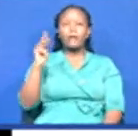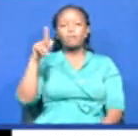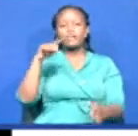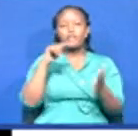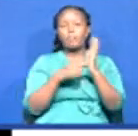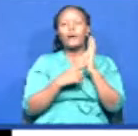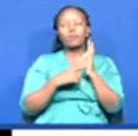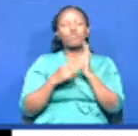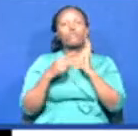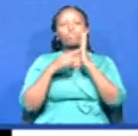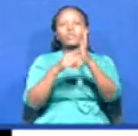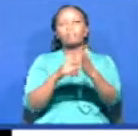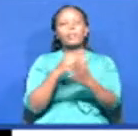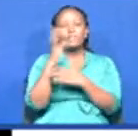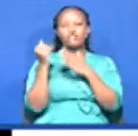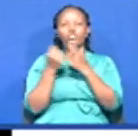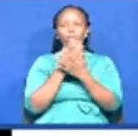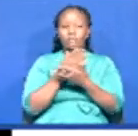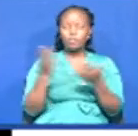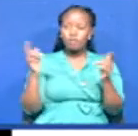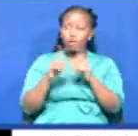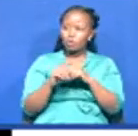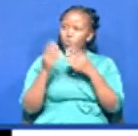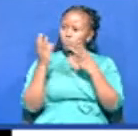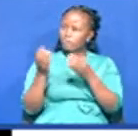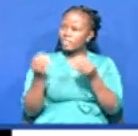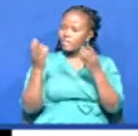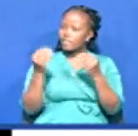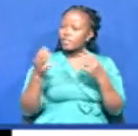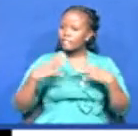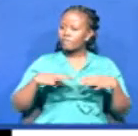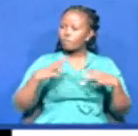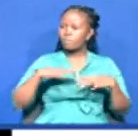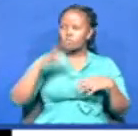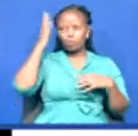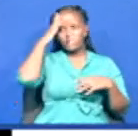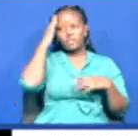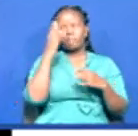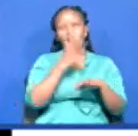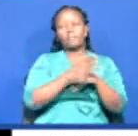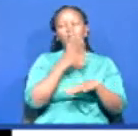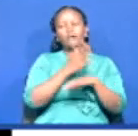of goods, and it will make it easier for consumers to identify counterfeit goods. Thank you.